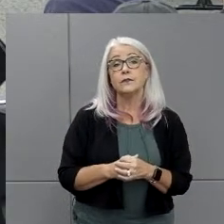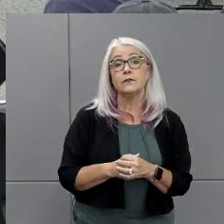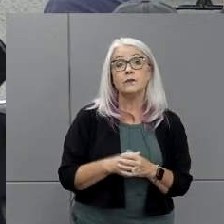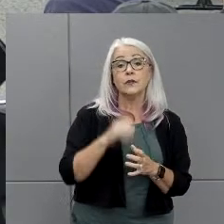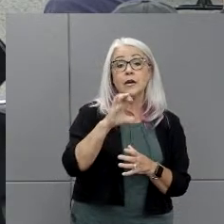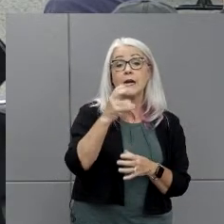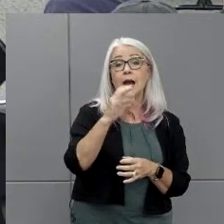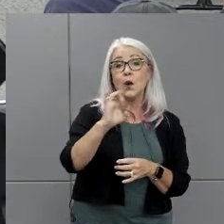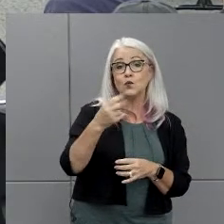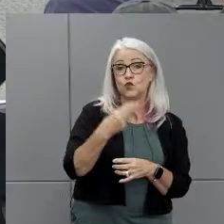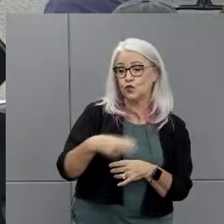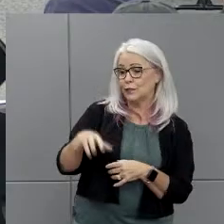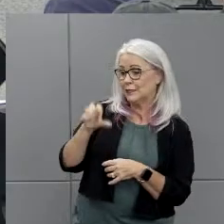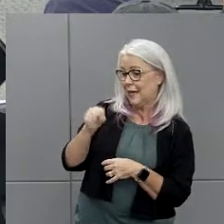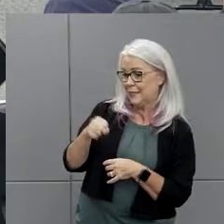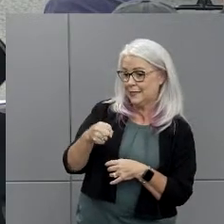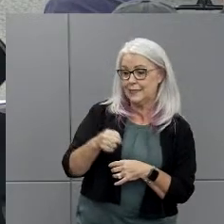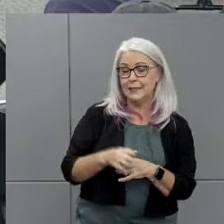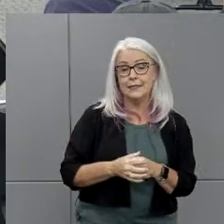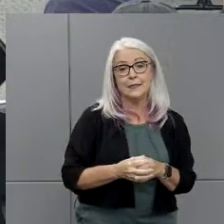Trustee Couch. Yes.